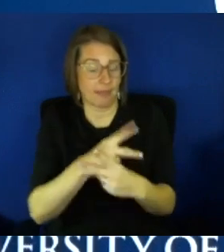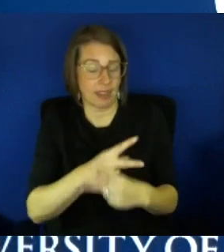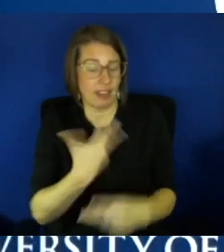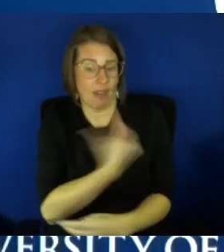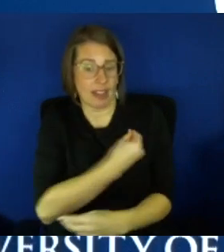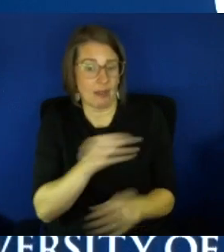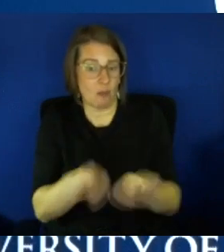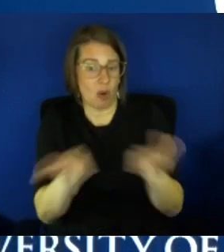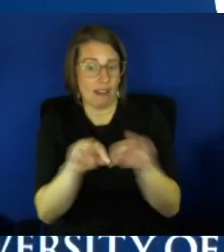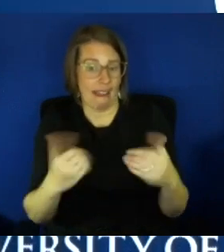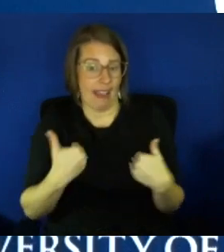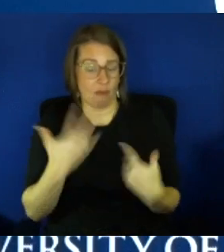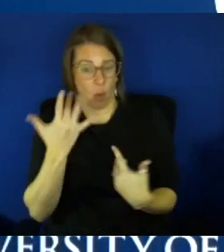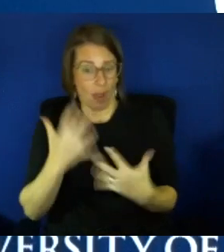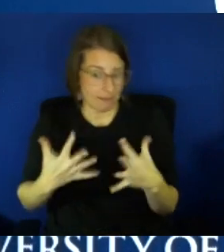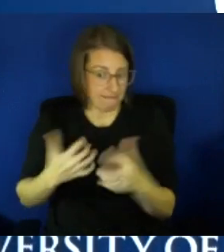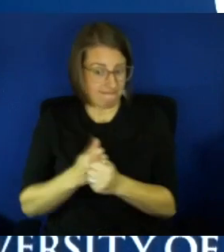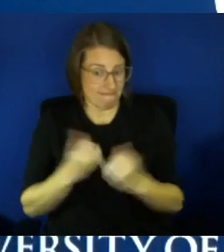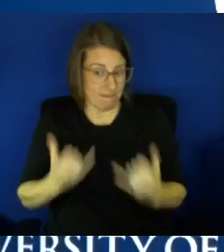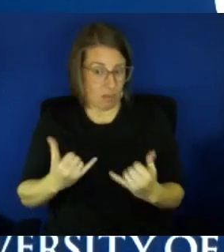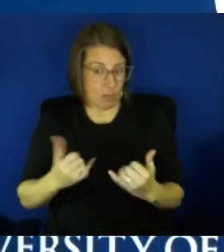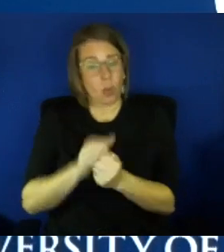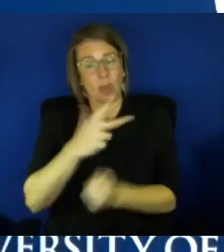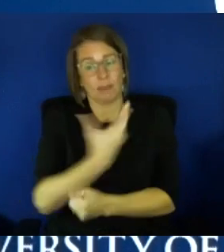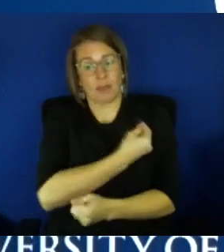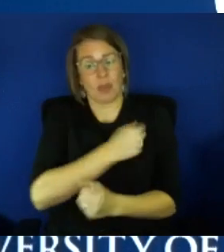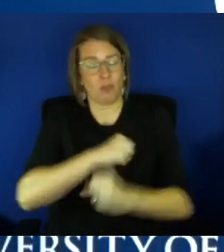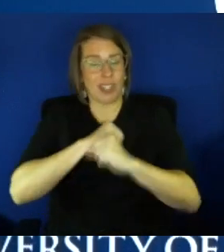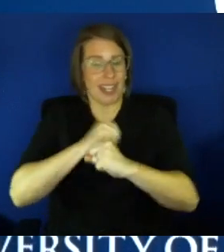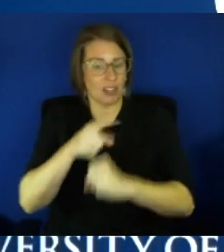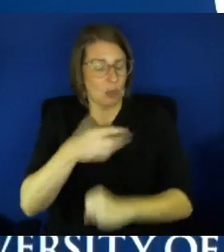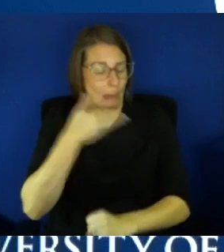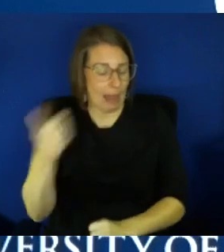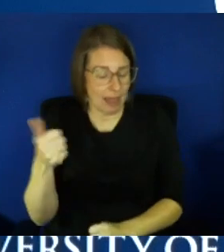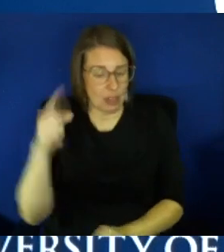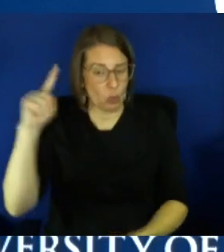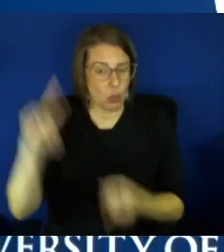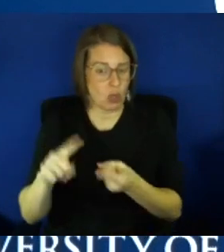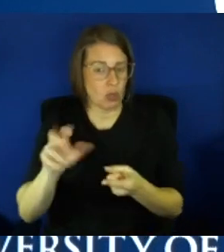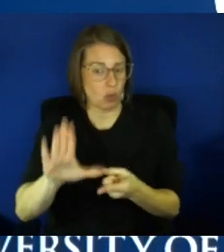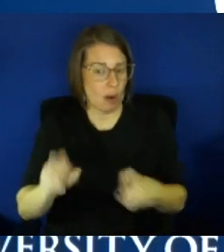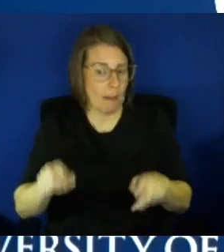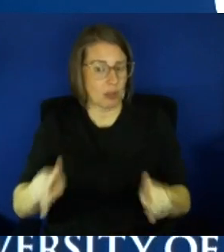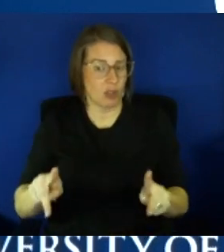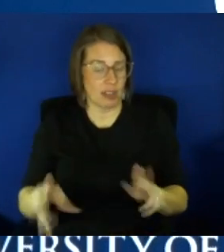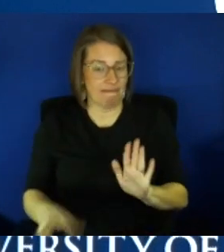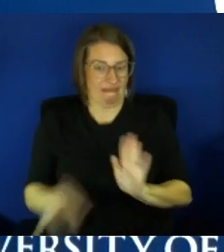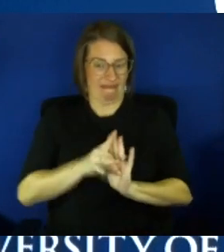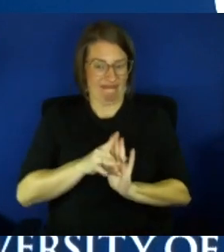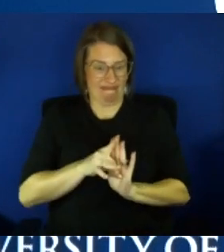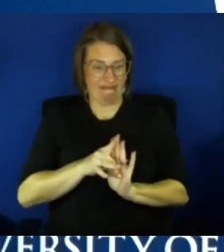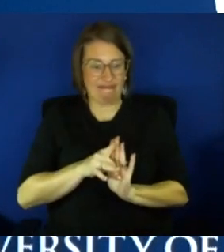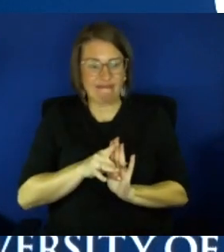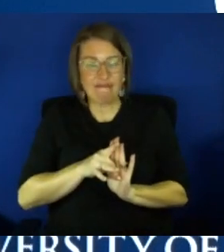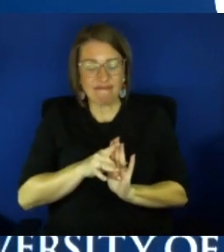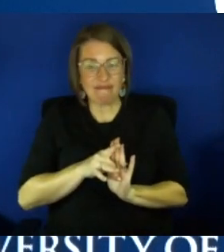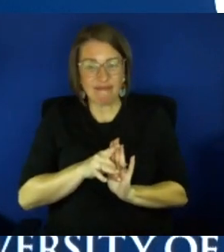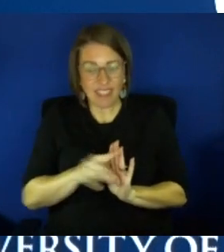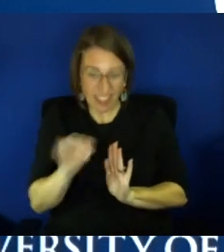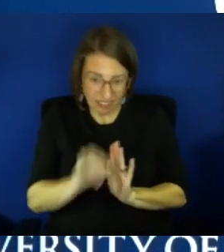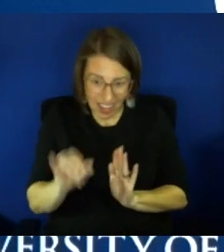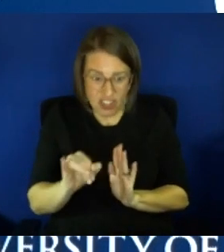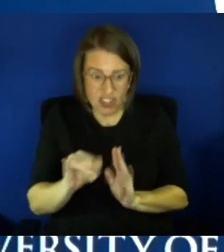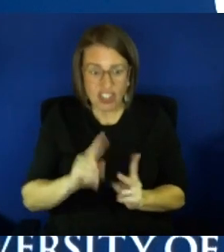to be up to date with the vaccines to protect you and reduce your chance of getting the infections and,